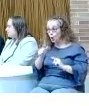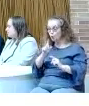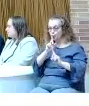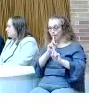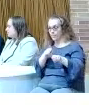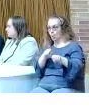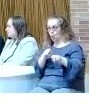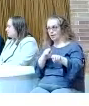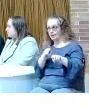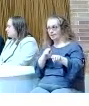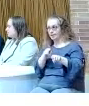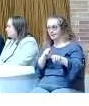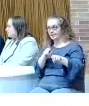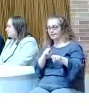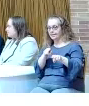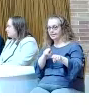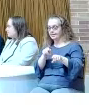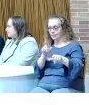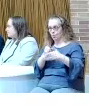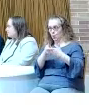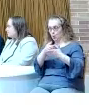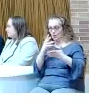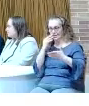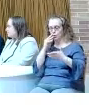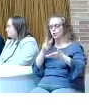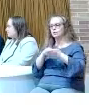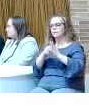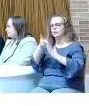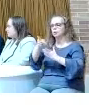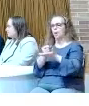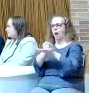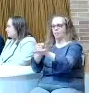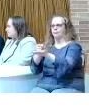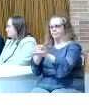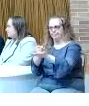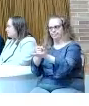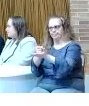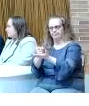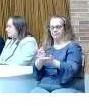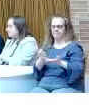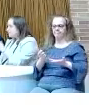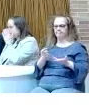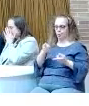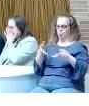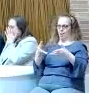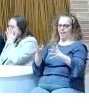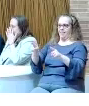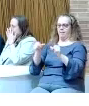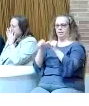aiding that's called aiding and a betting because you're allowing them to continue to do that